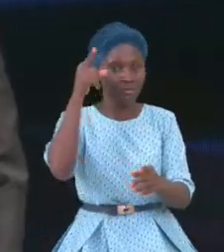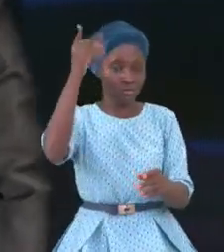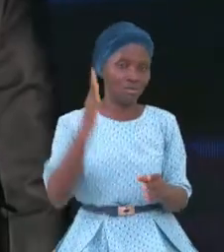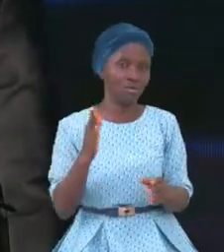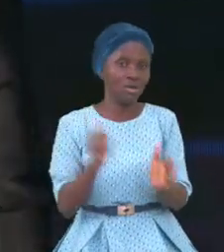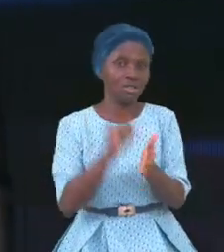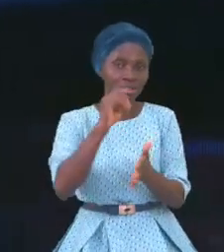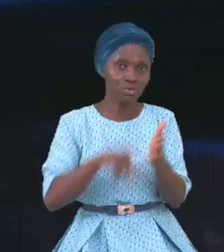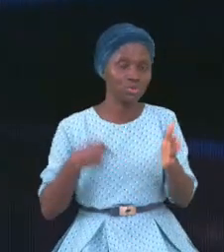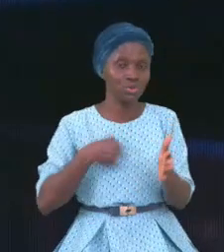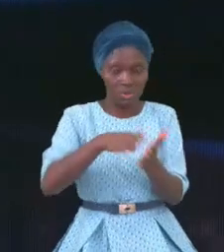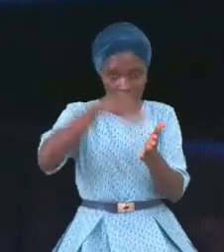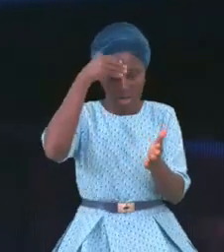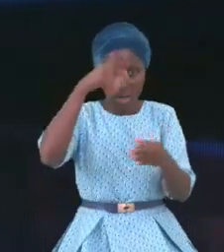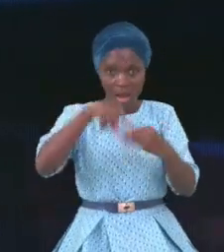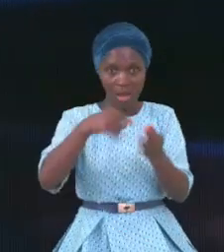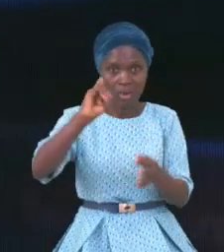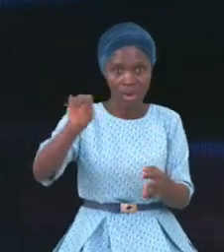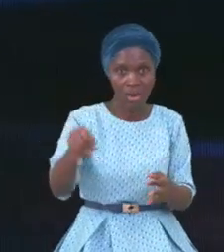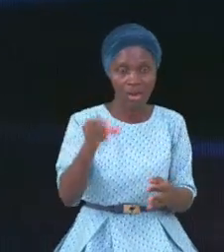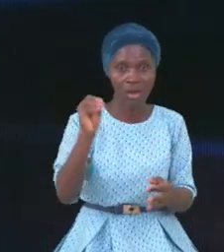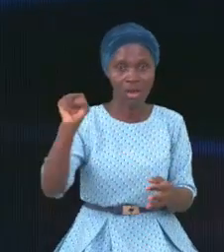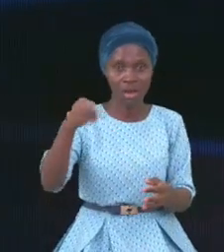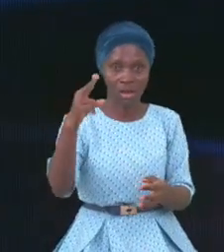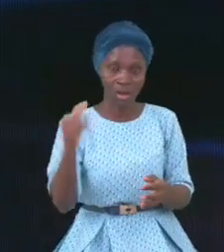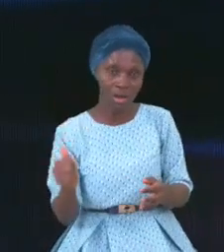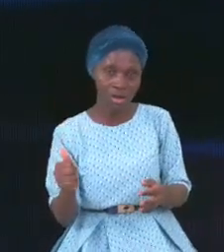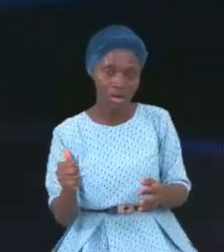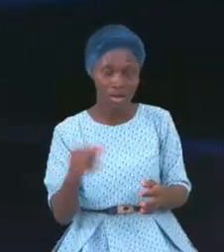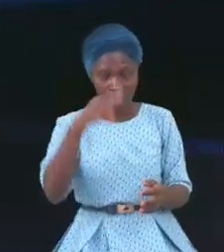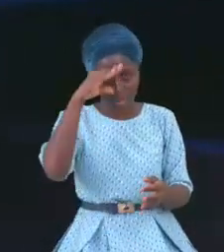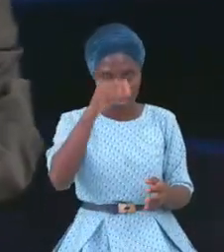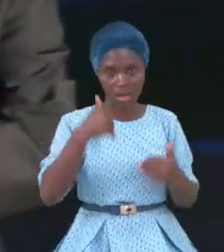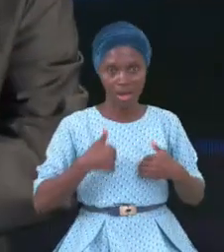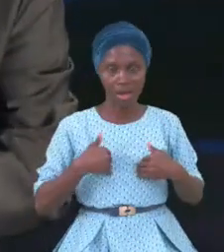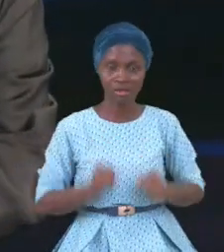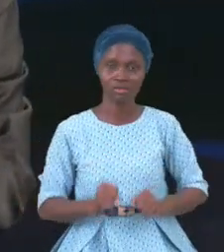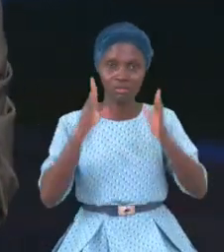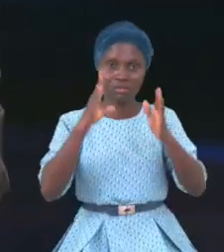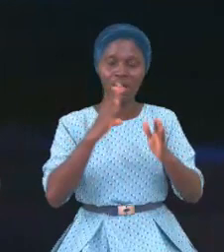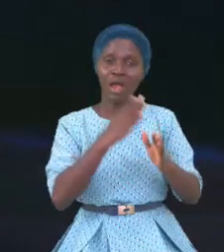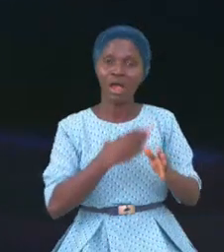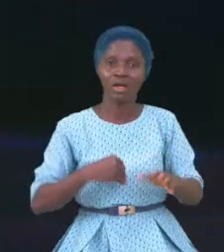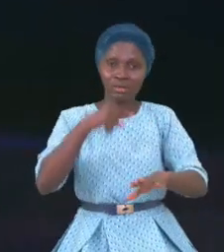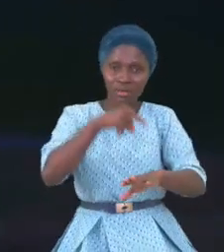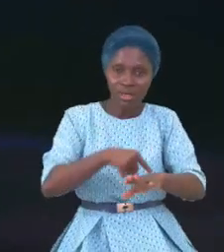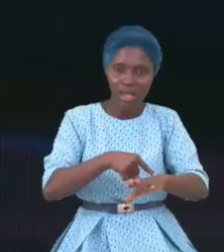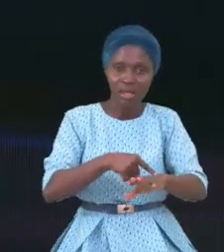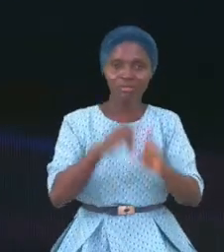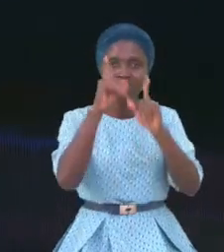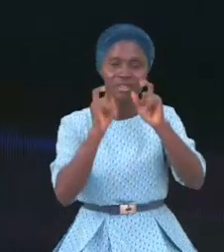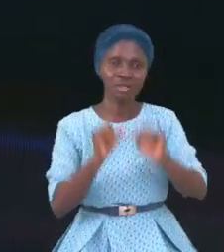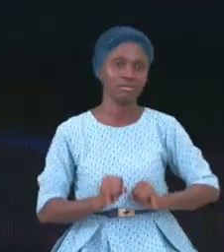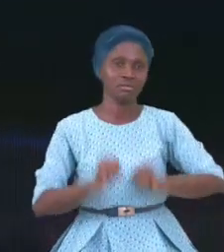had consecration, not only that, time-tested consecration, not only that, submission to